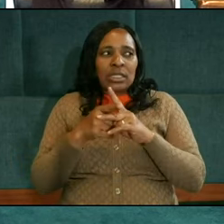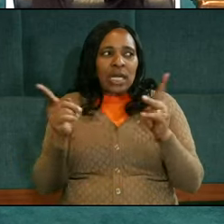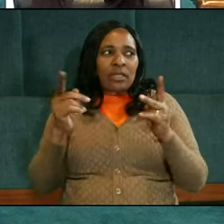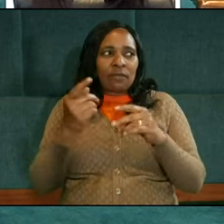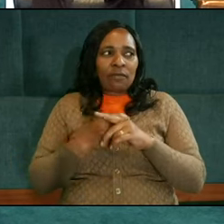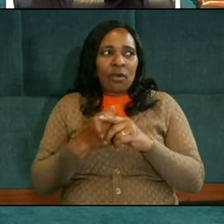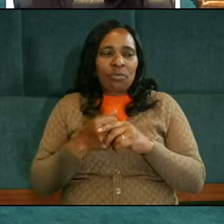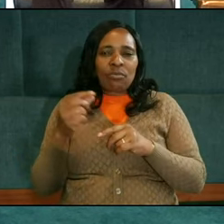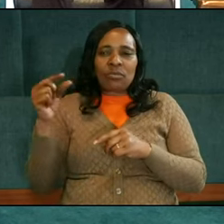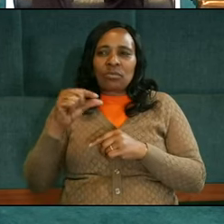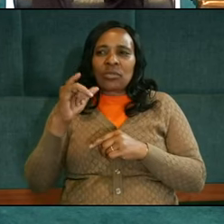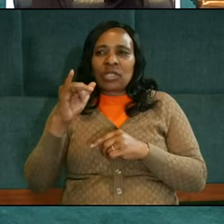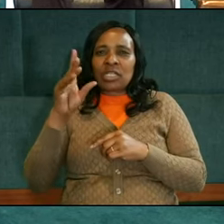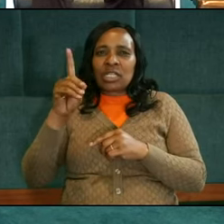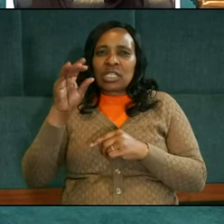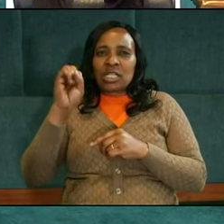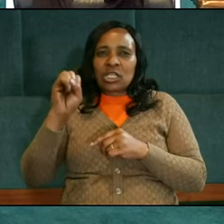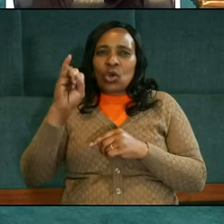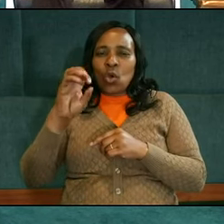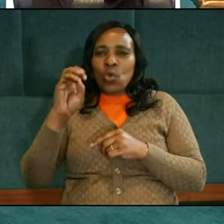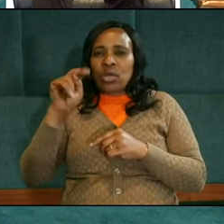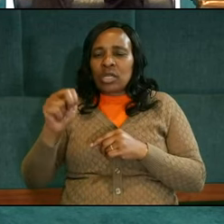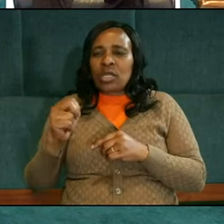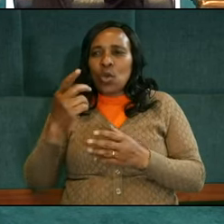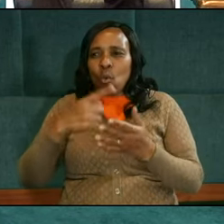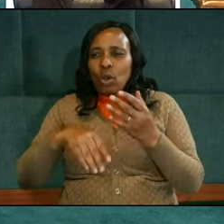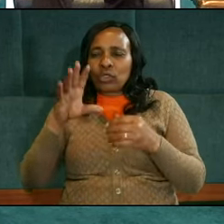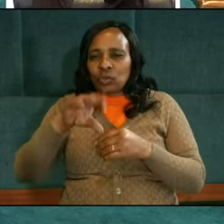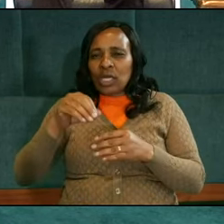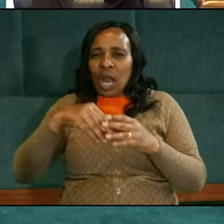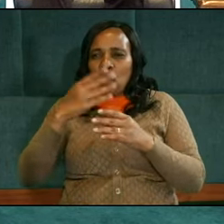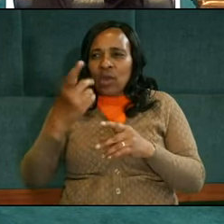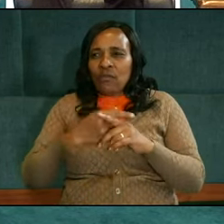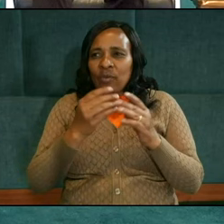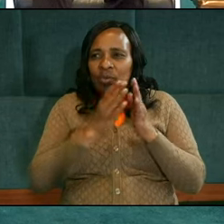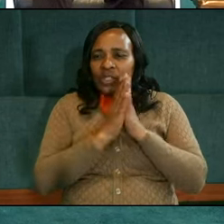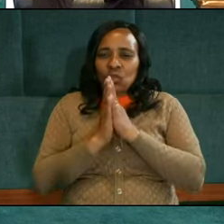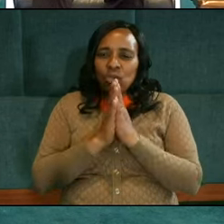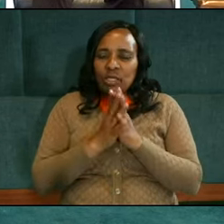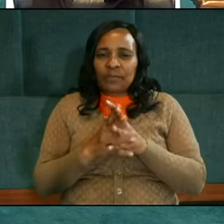Gideon. Can you just tell me what you take away from this story?